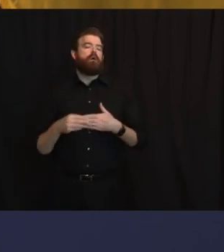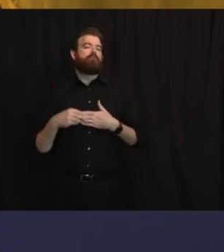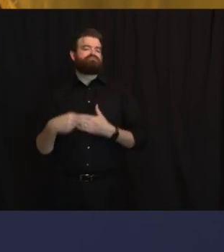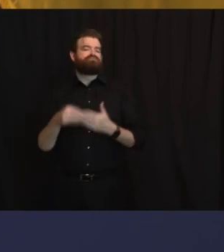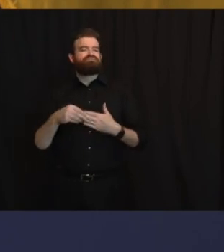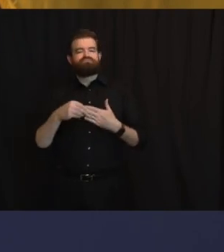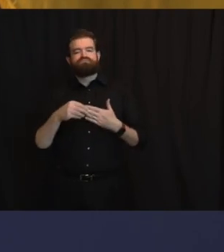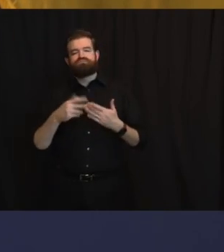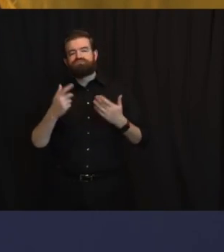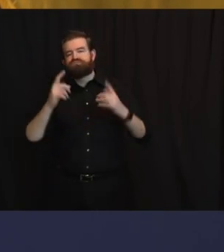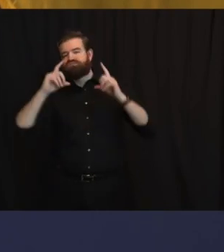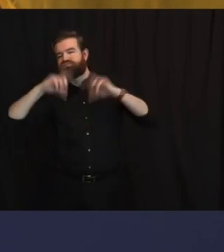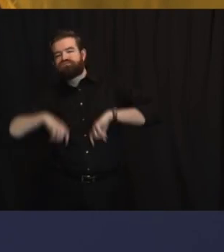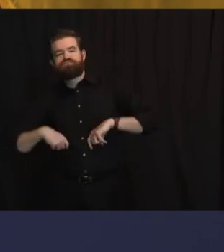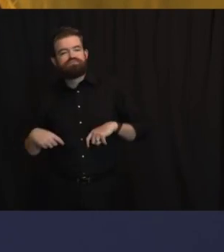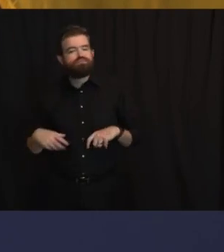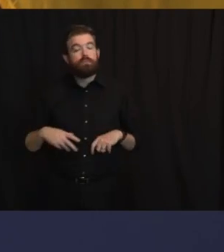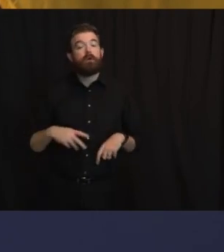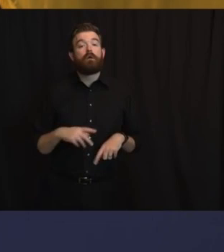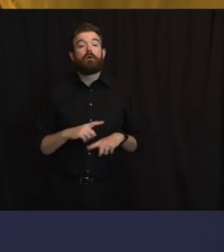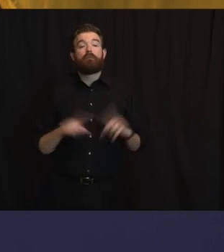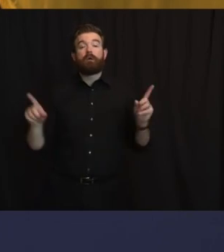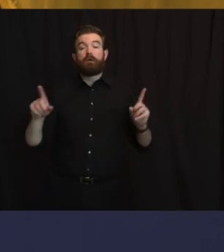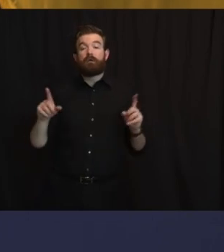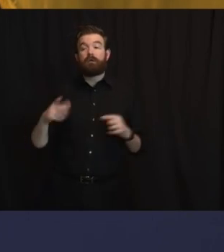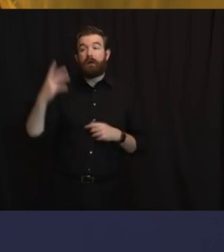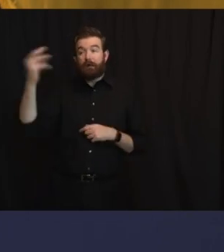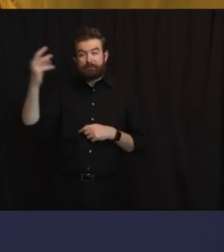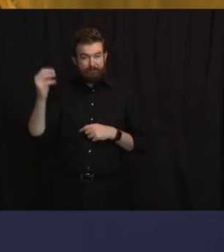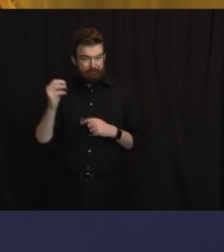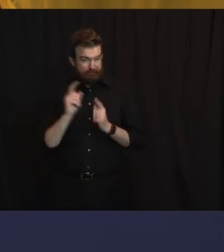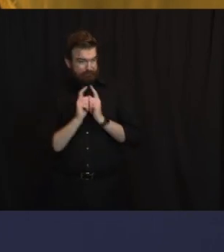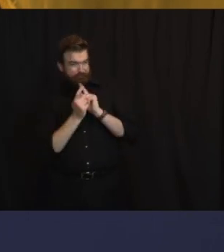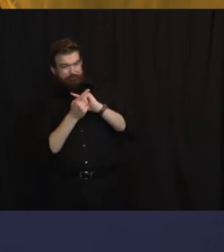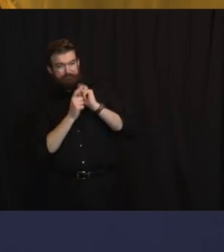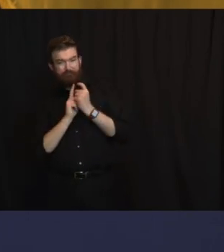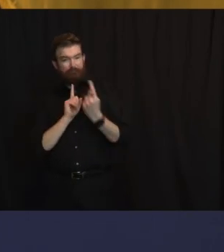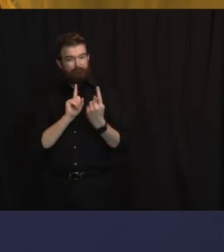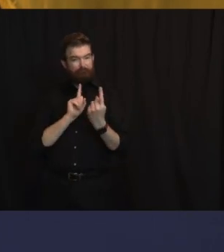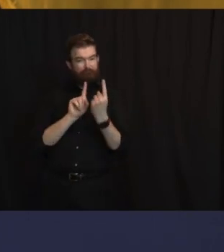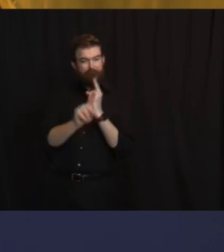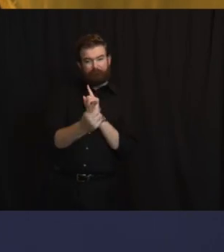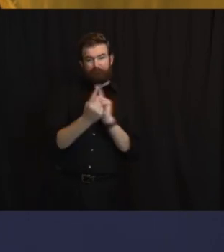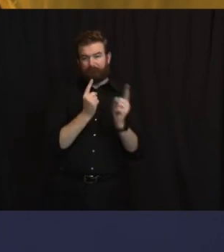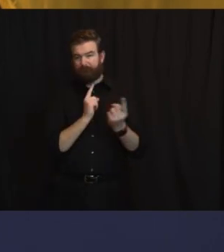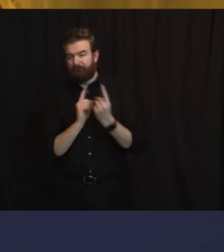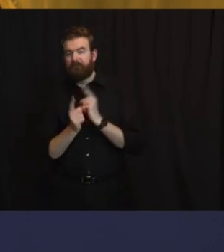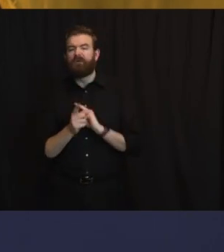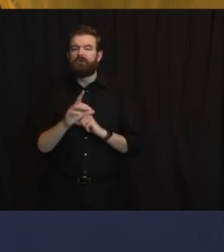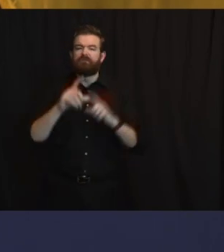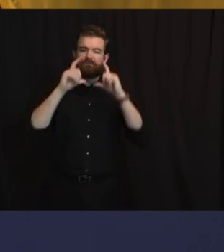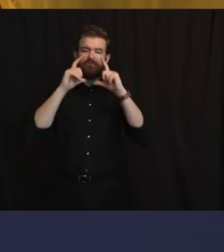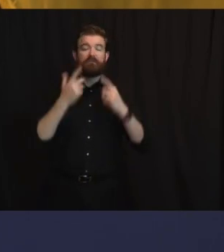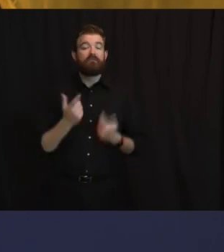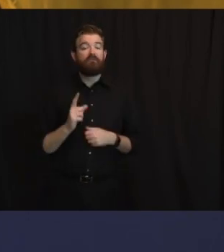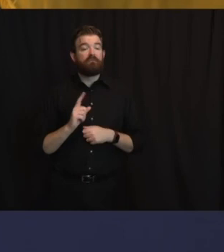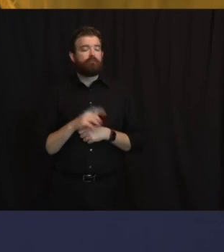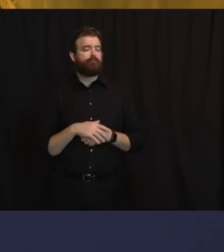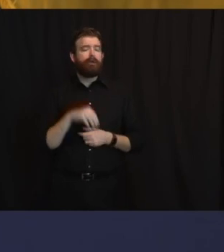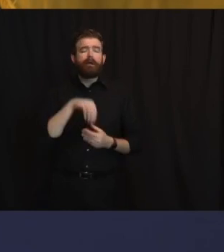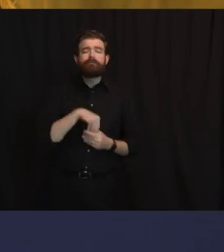other people, please wear a mask. Otherwise, if you're on your own or with your bubble, with your family, you're